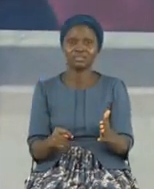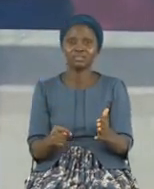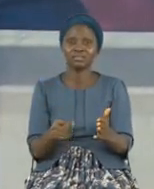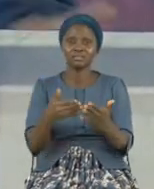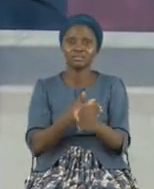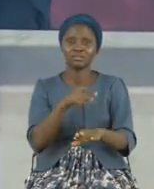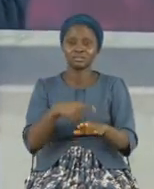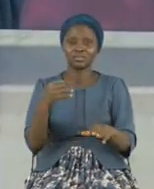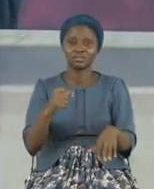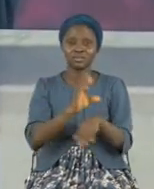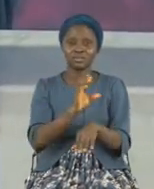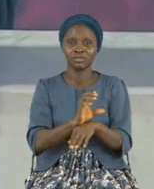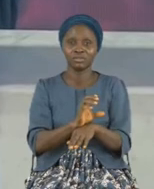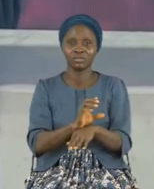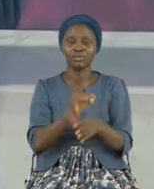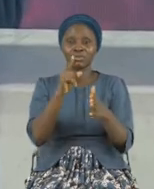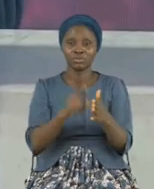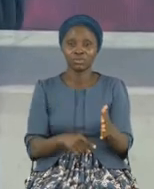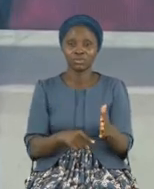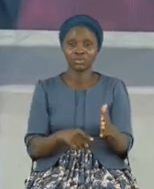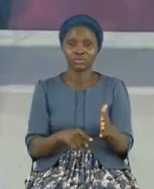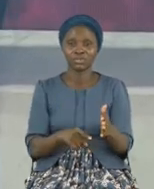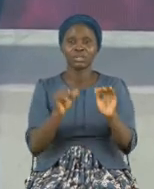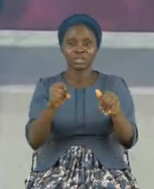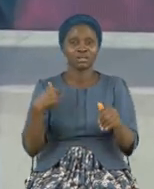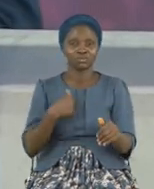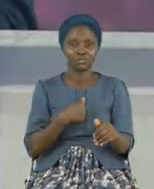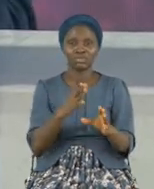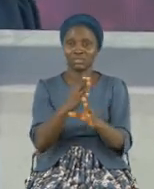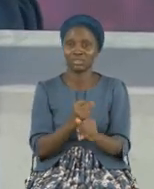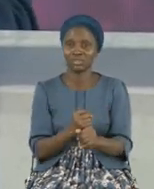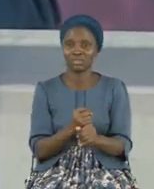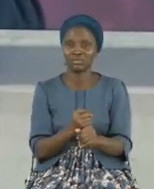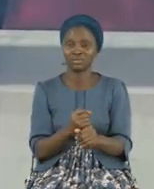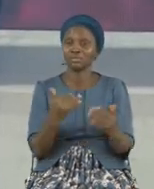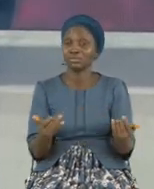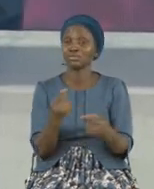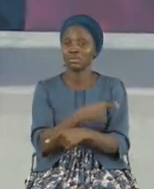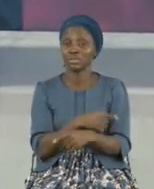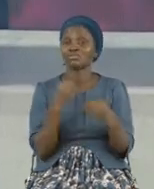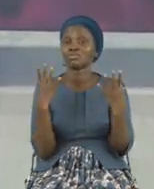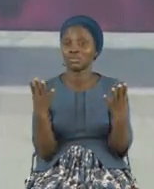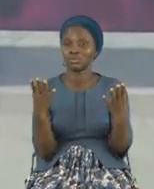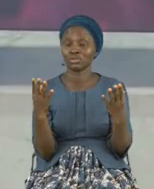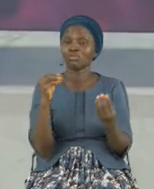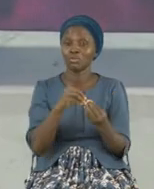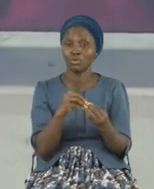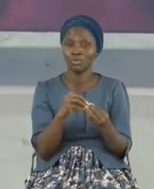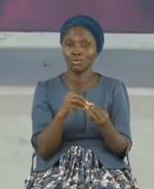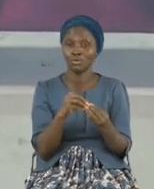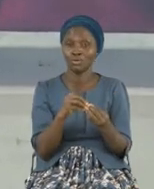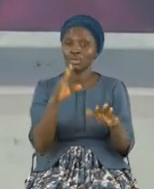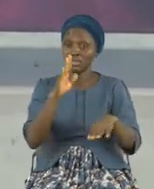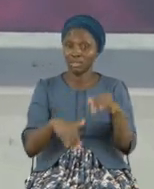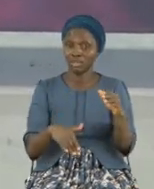can we have today? What can we receive today? Much more than what